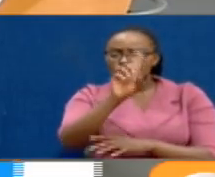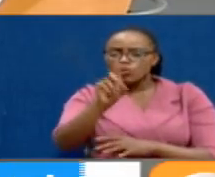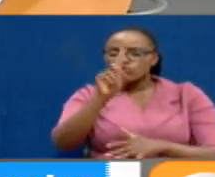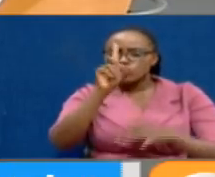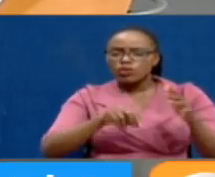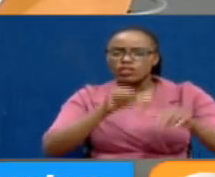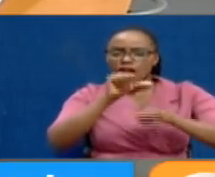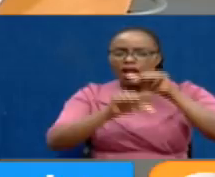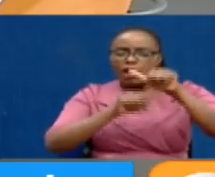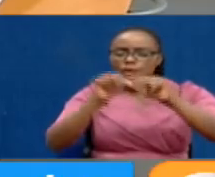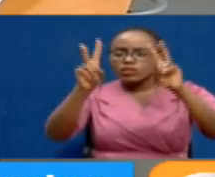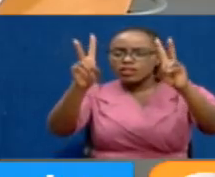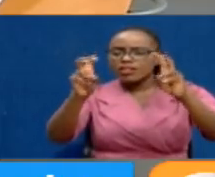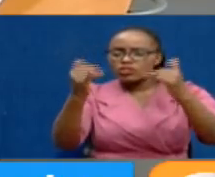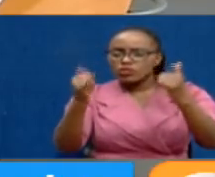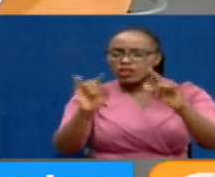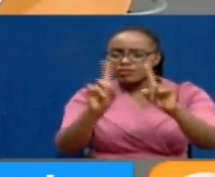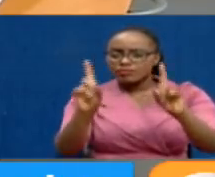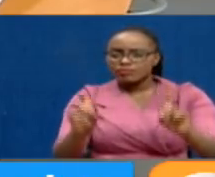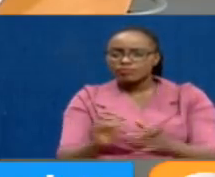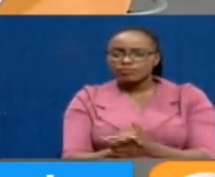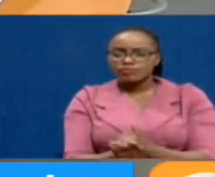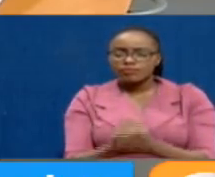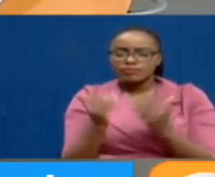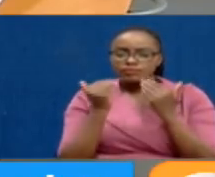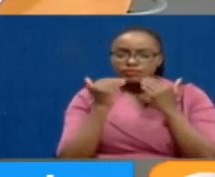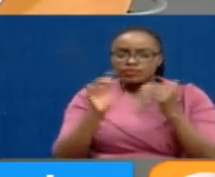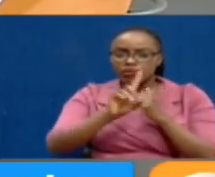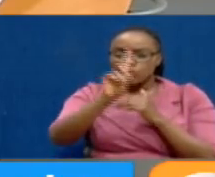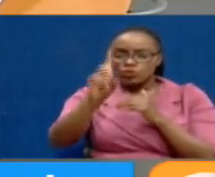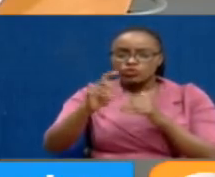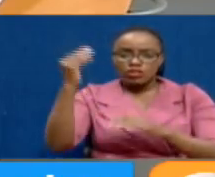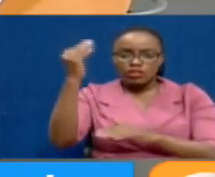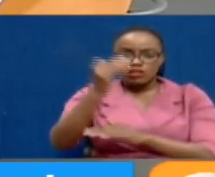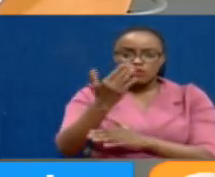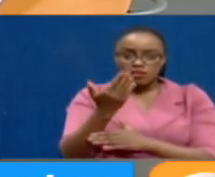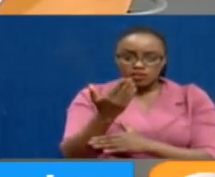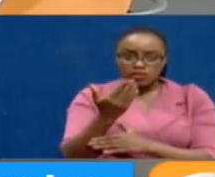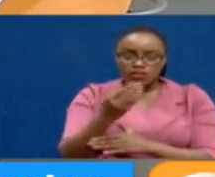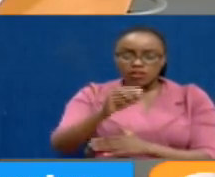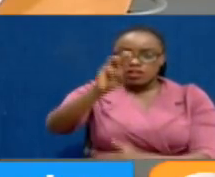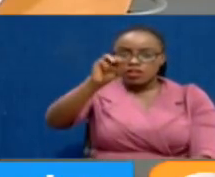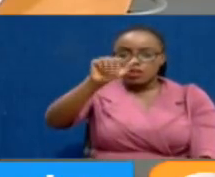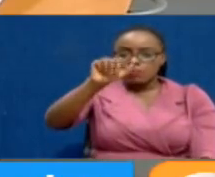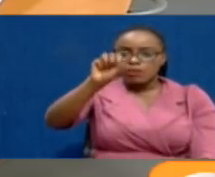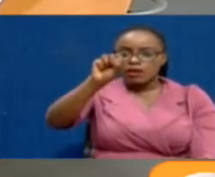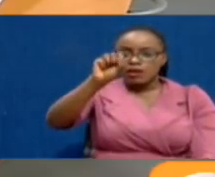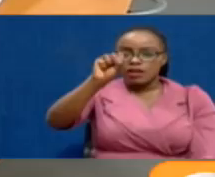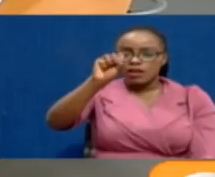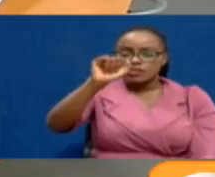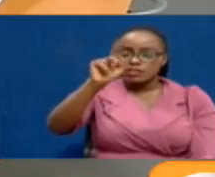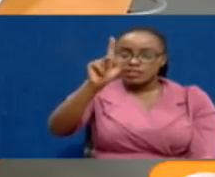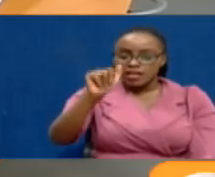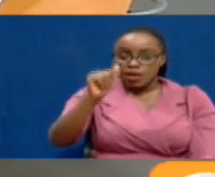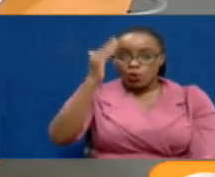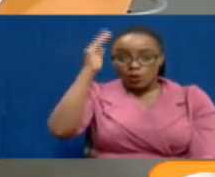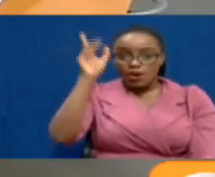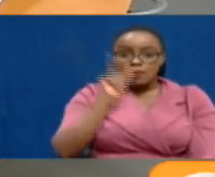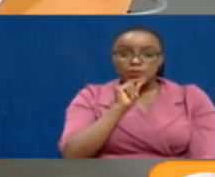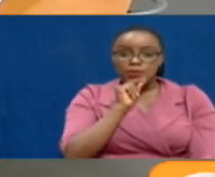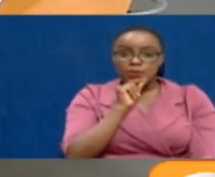question concerning this issue, sir? Thank you, Trevor. My question goes to Masika. We know very well.